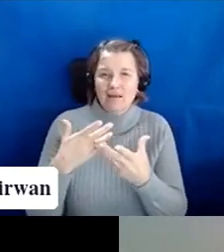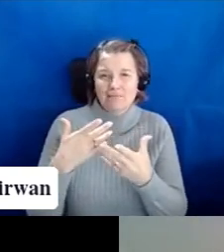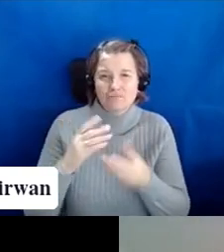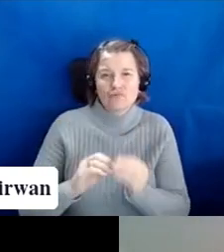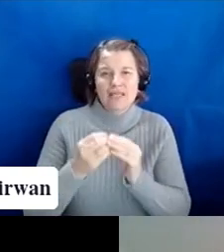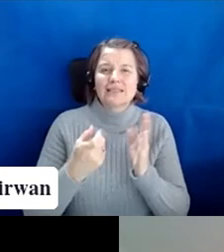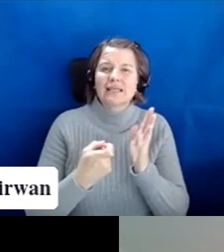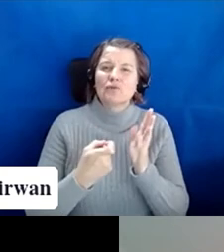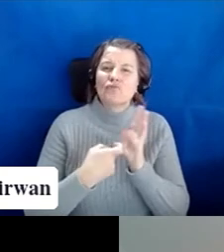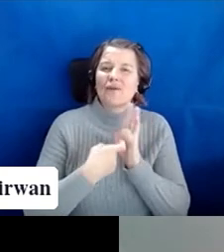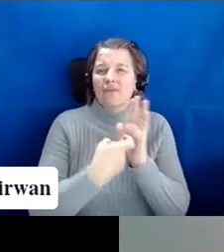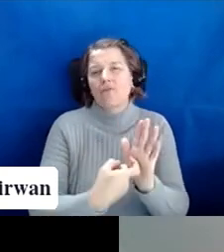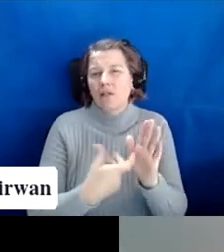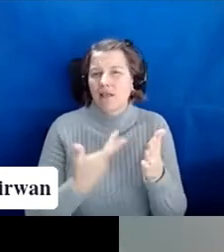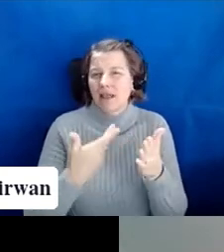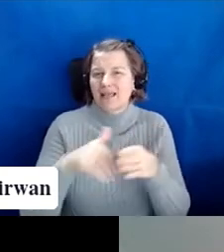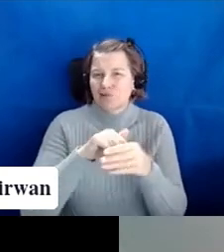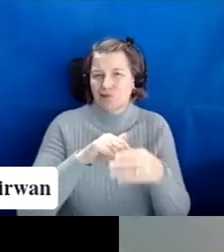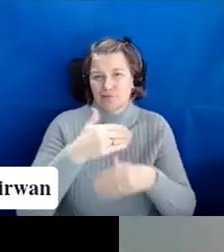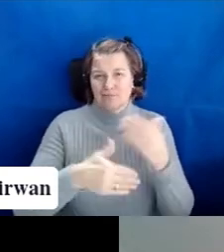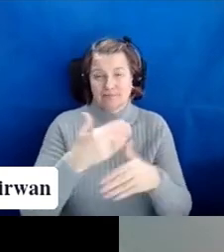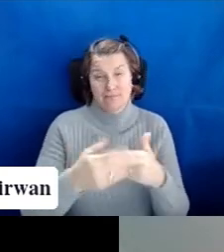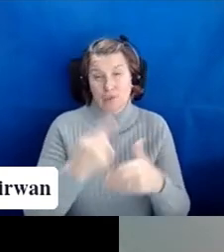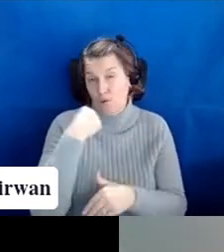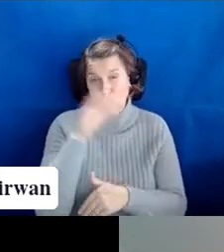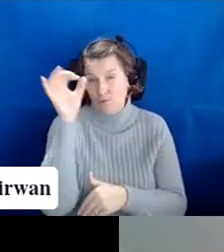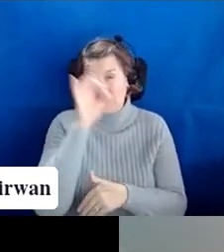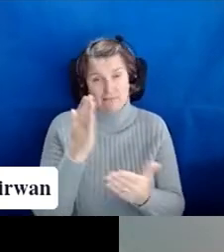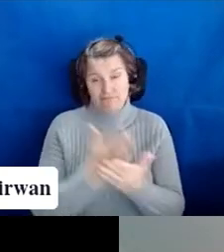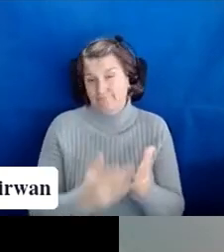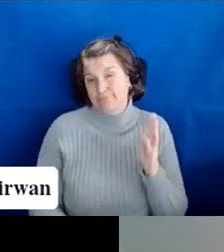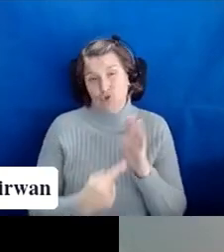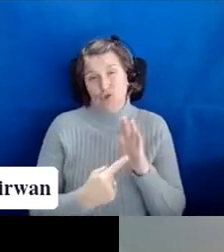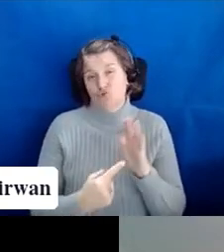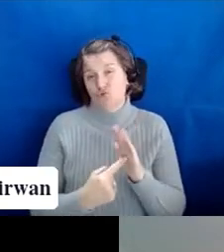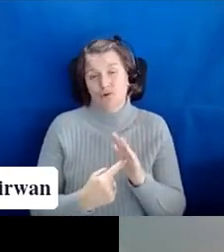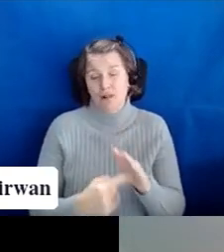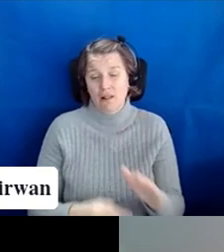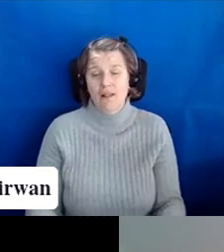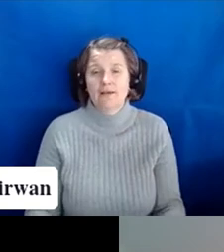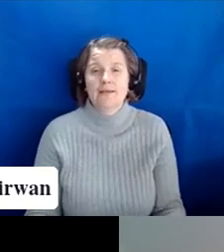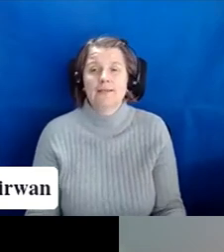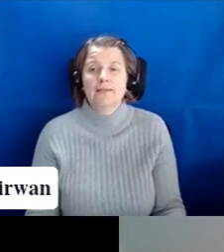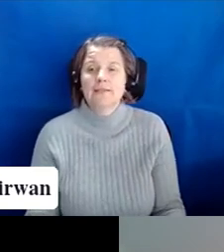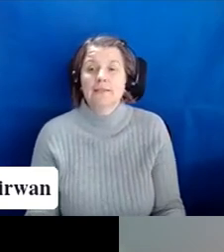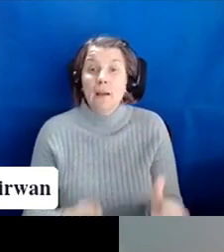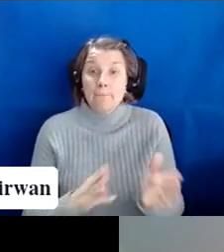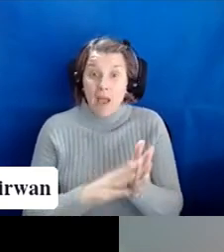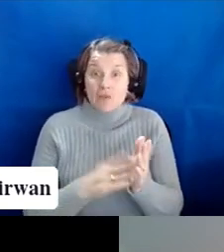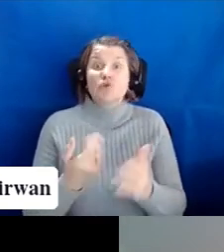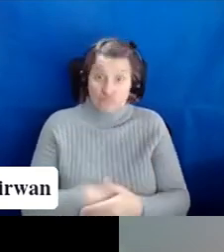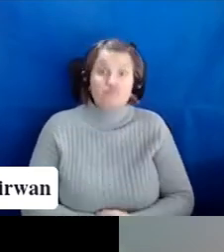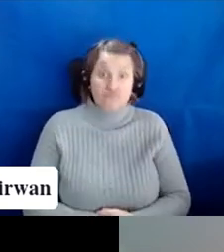other opportunities beyond that time. So 100%, it's crucial. Thank you. Great. Markus, you were nodding quite a lot